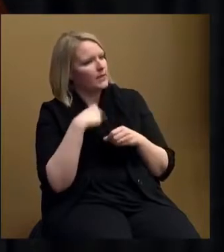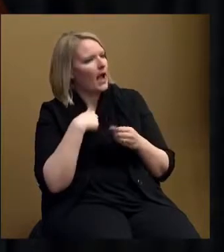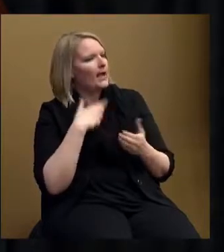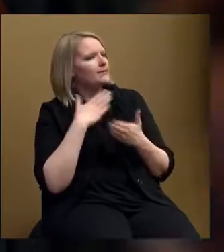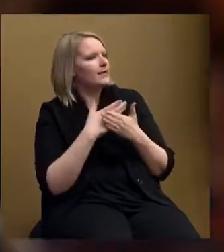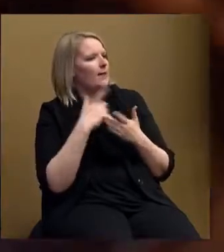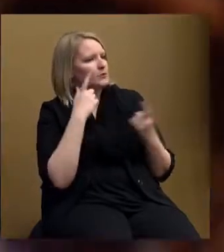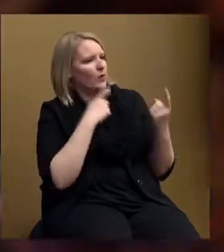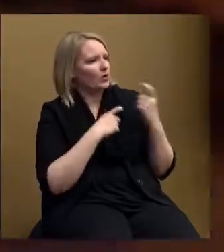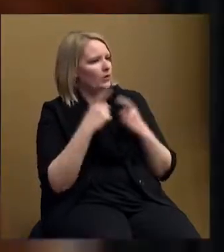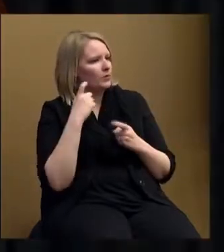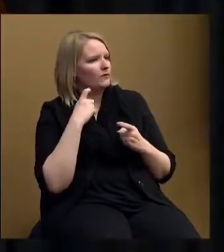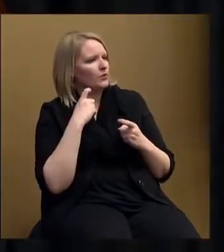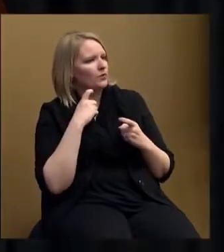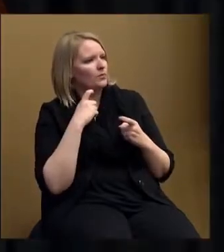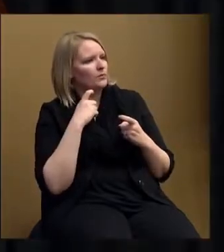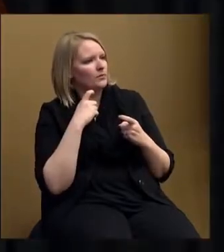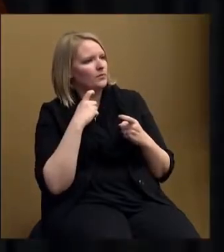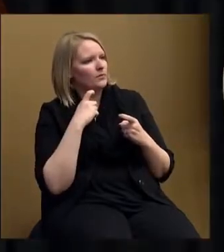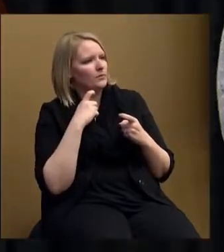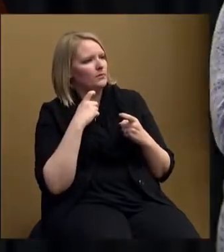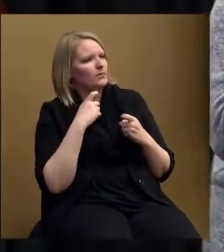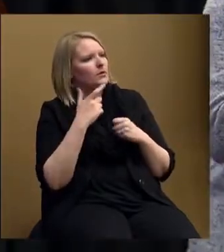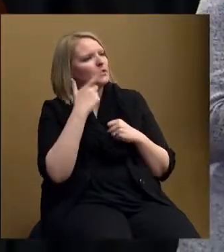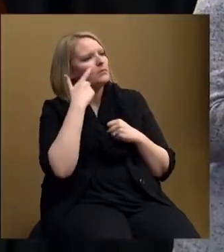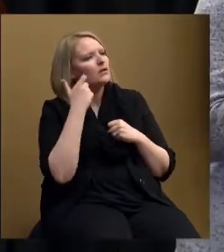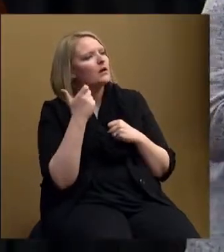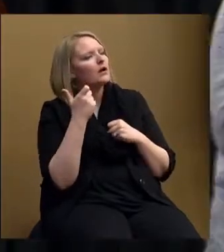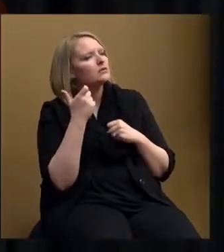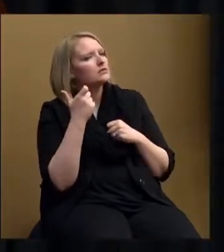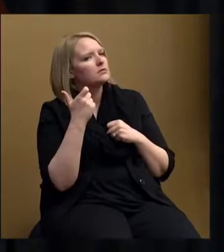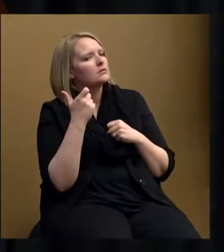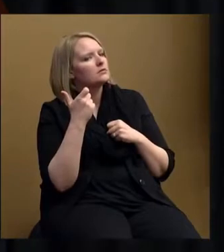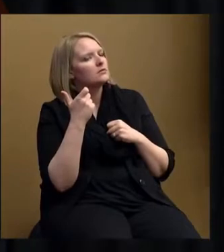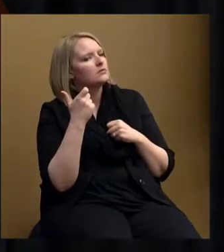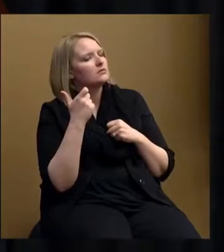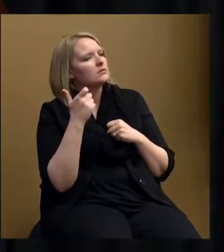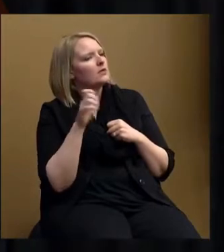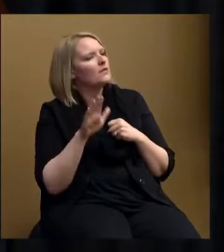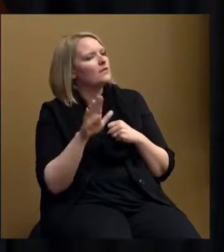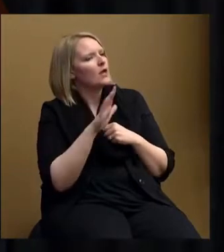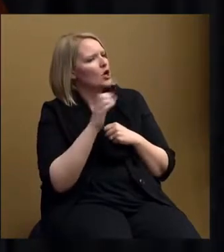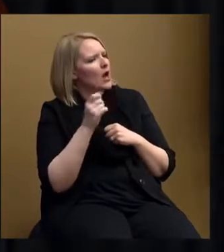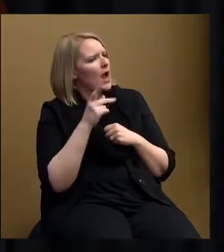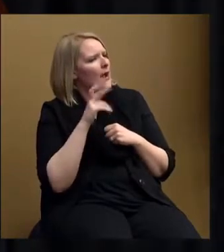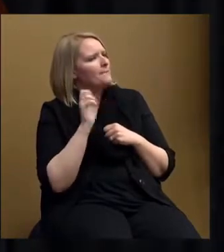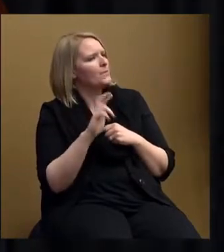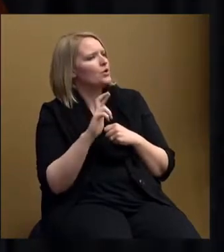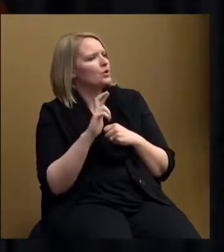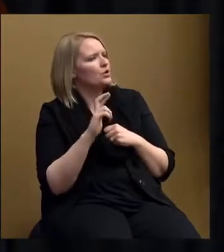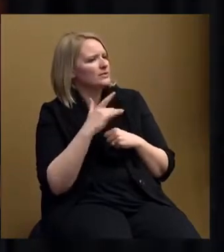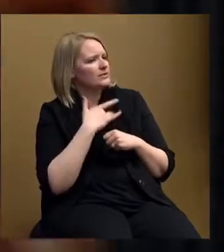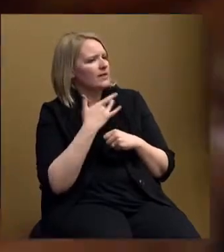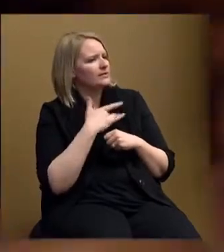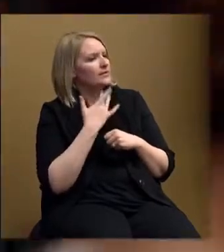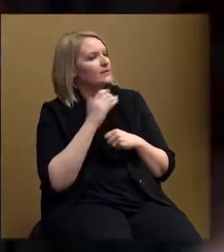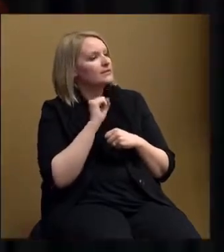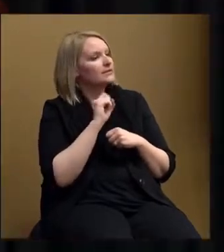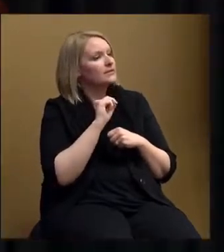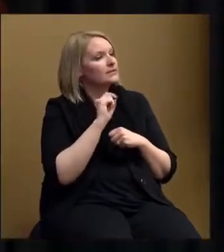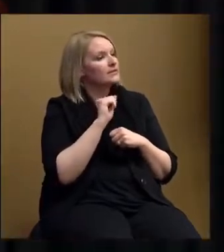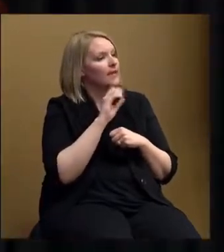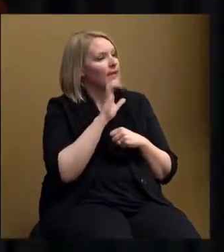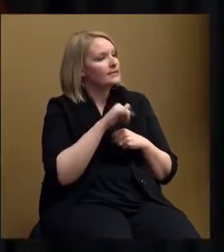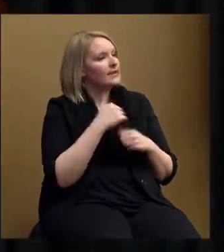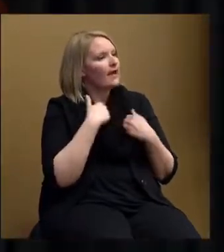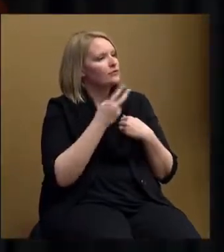stopped wearing perfume because they're hypersensitive. Stacy wears only 2 kinds,